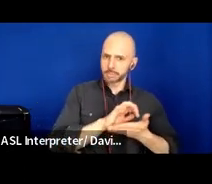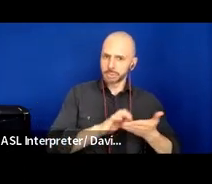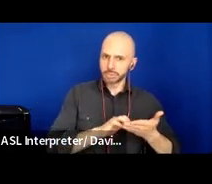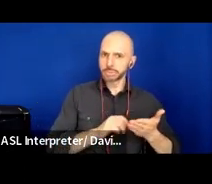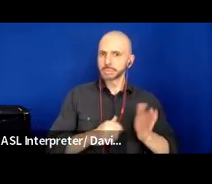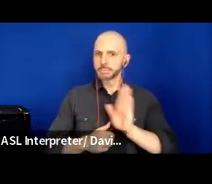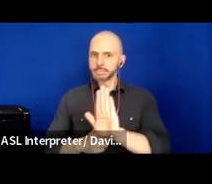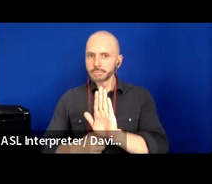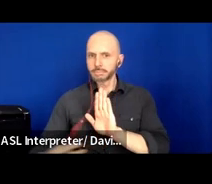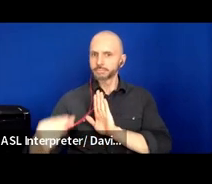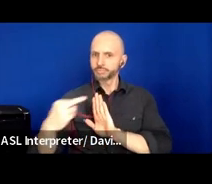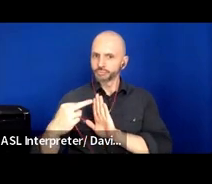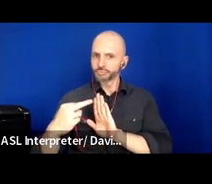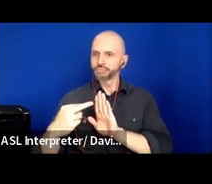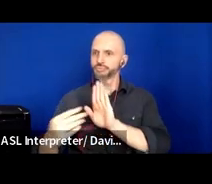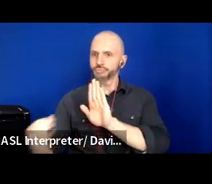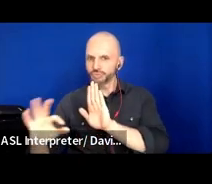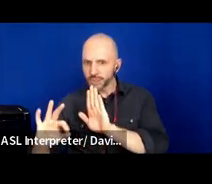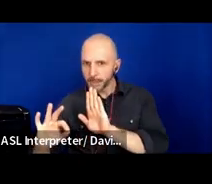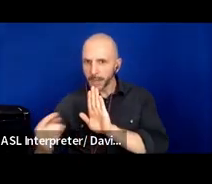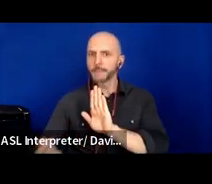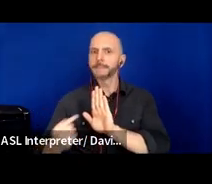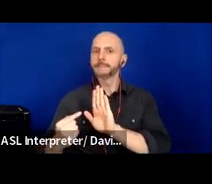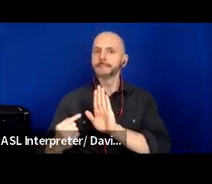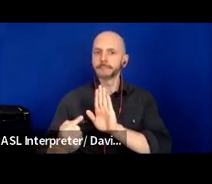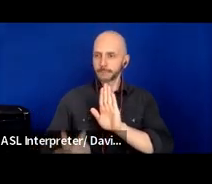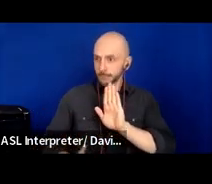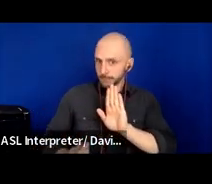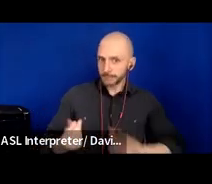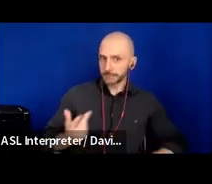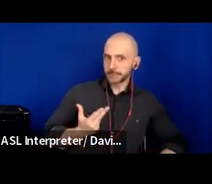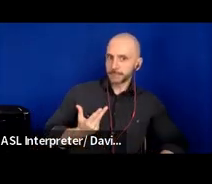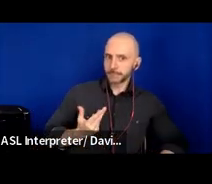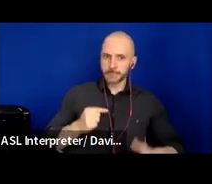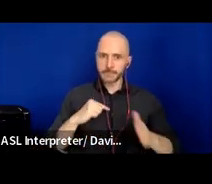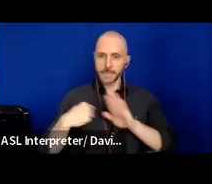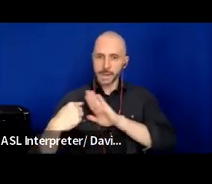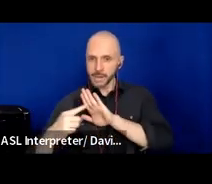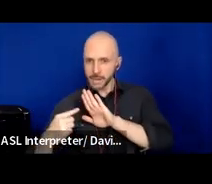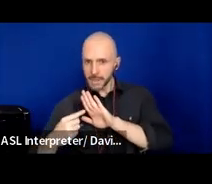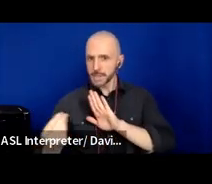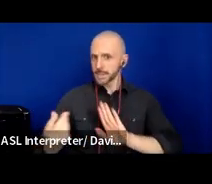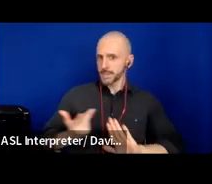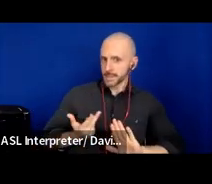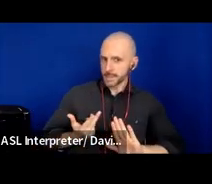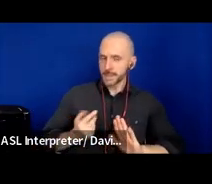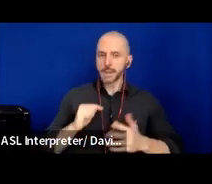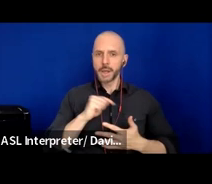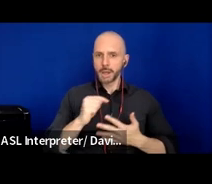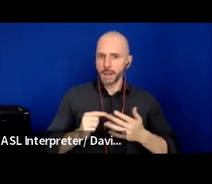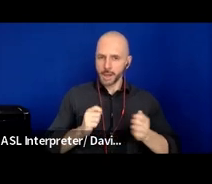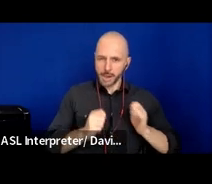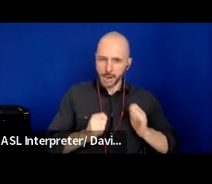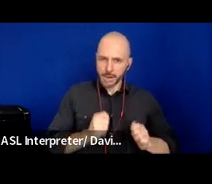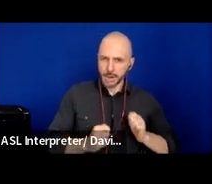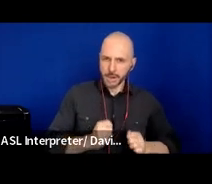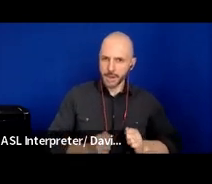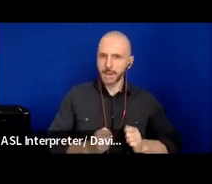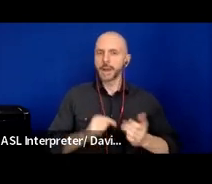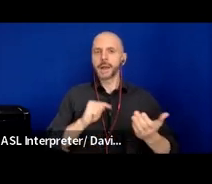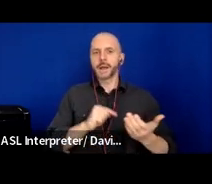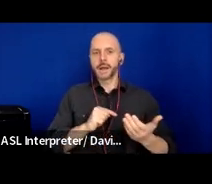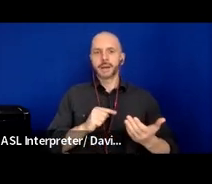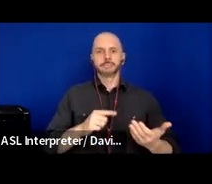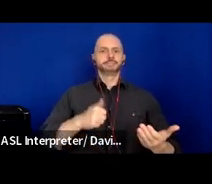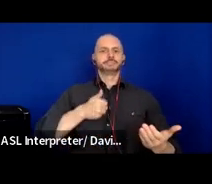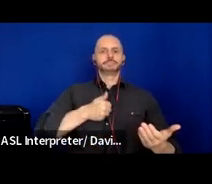we get you know, comfortable with the fact that when we put things out in the world, that we're putting out, you know, we're creating work that other people are going to bring